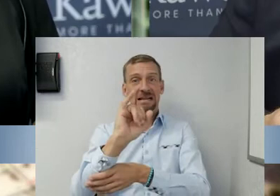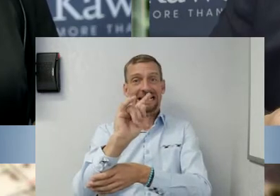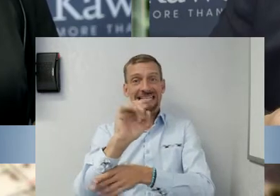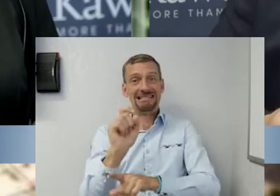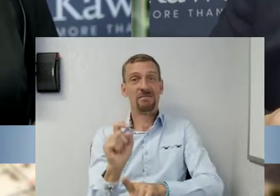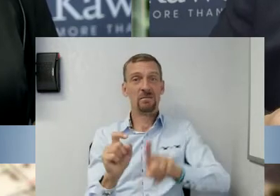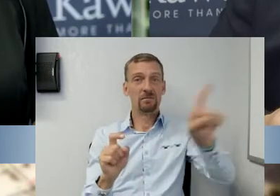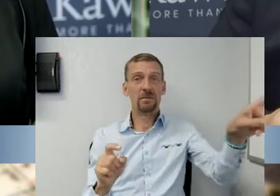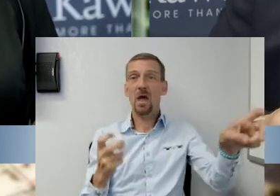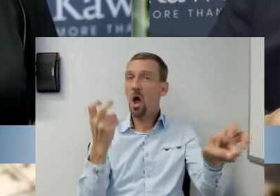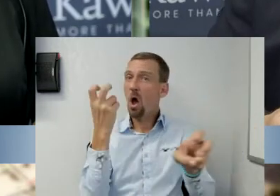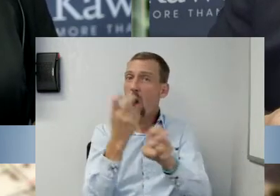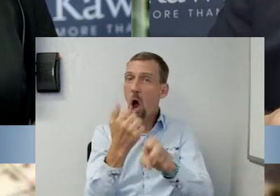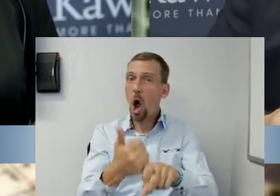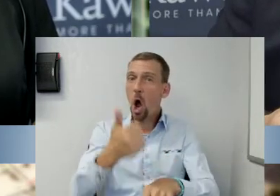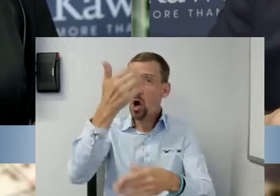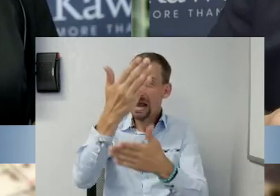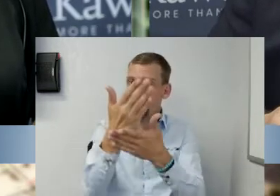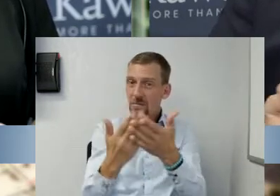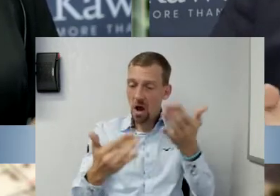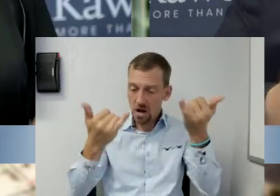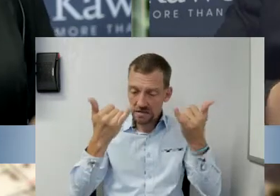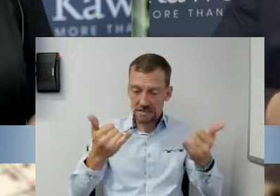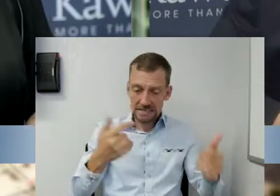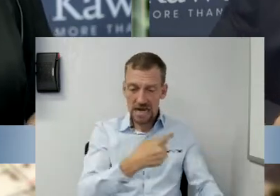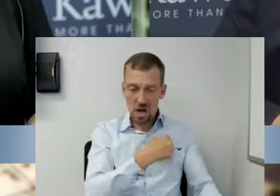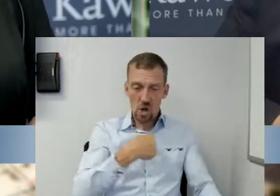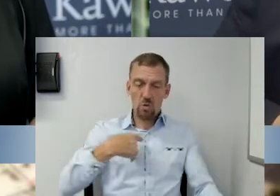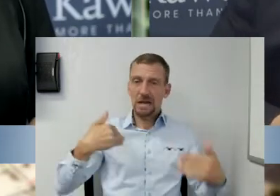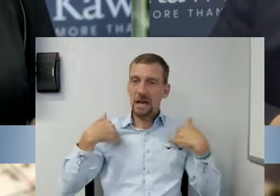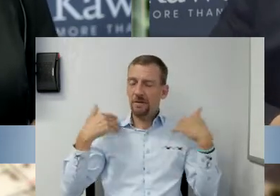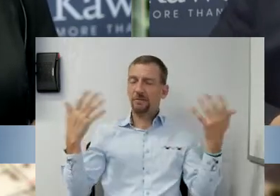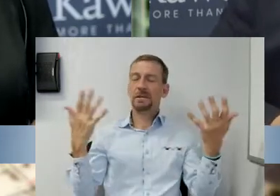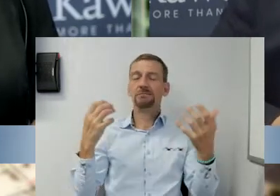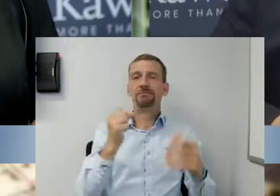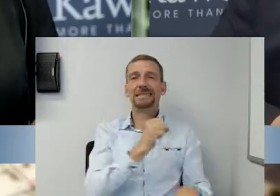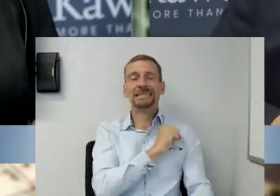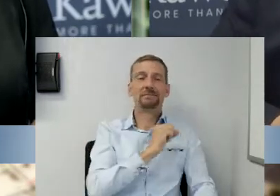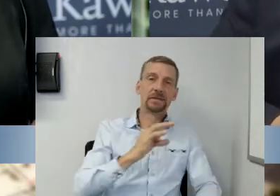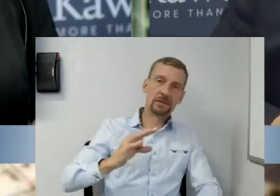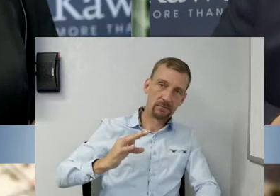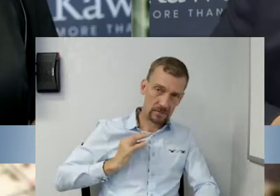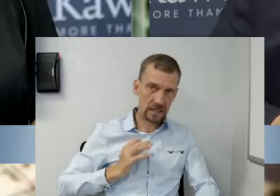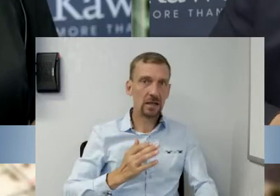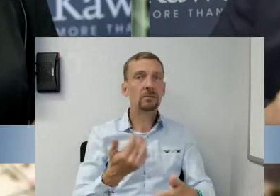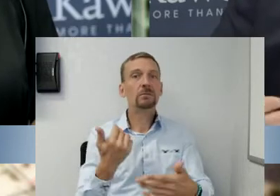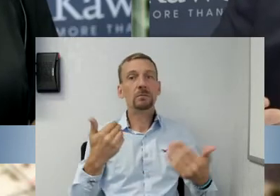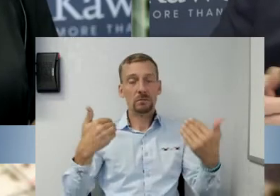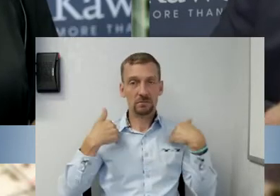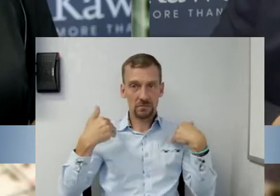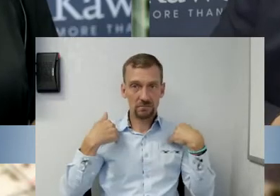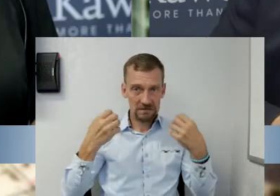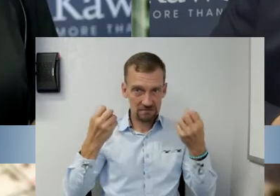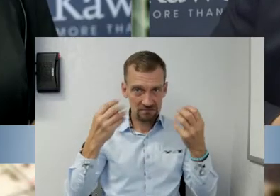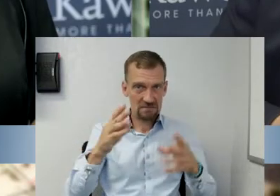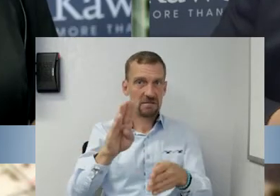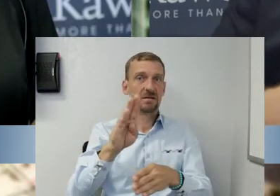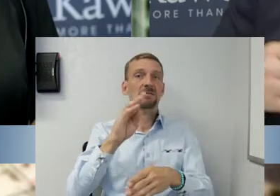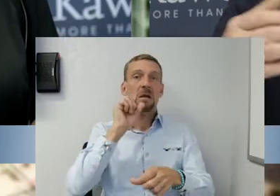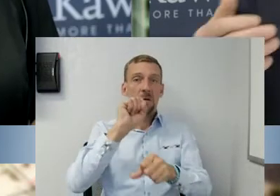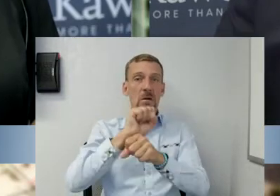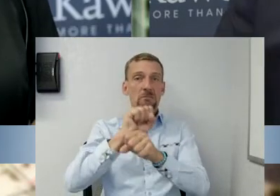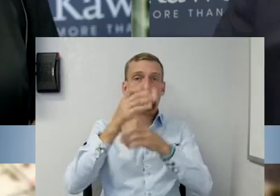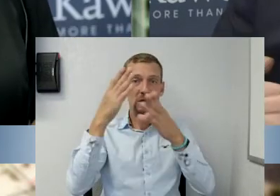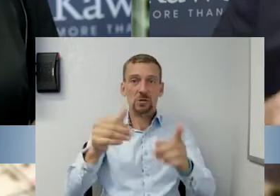right now is staffing. We have, I mentioned, 40-something employees that are positive with the virus,